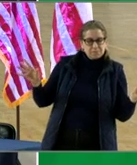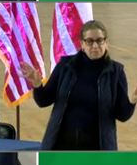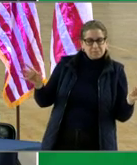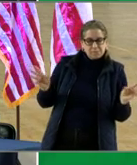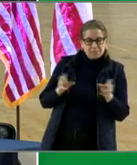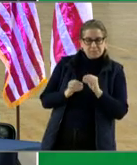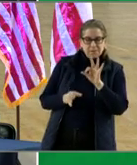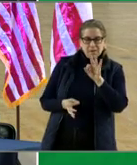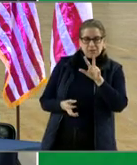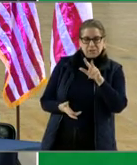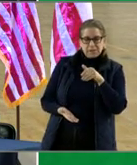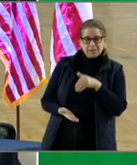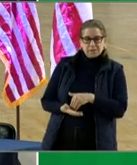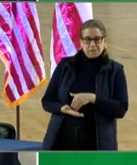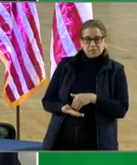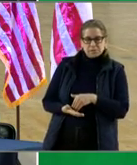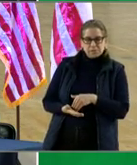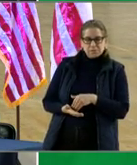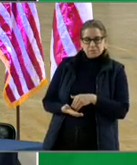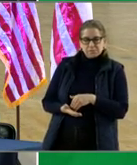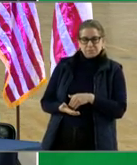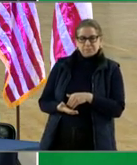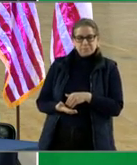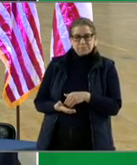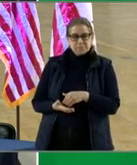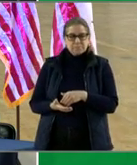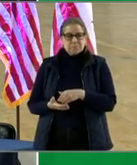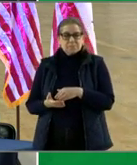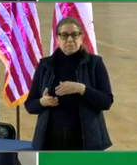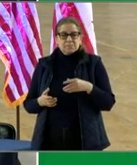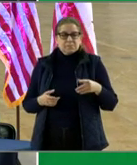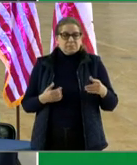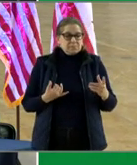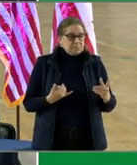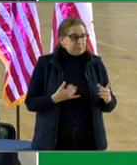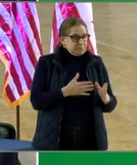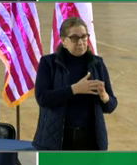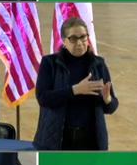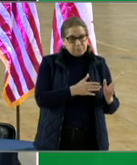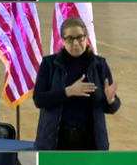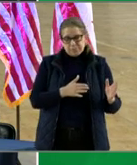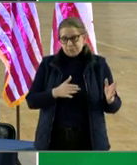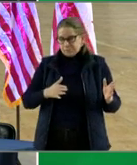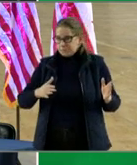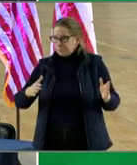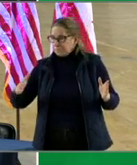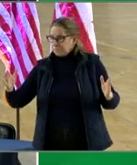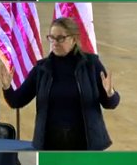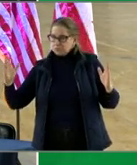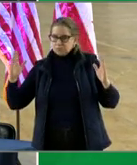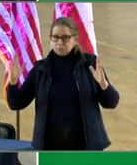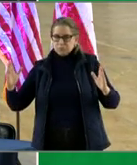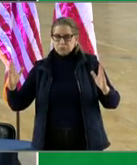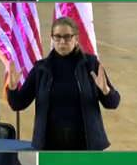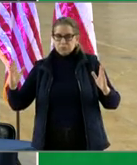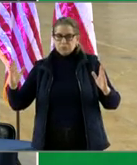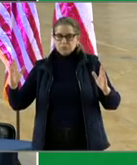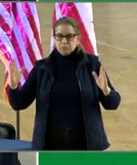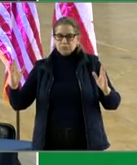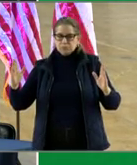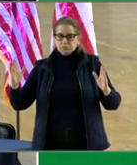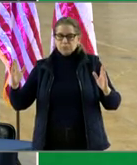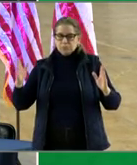93,676 occurring throughout the total outbreak in the District of Columbia. And this chart, to be clear, goes